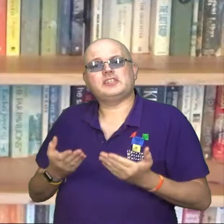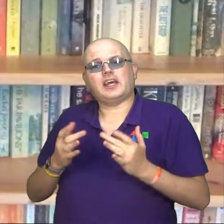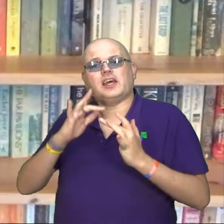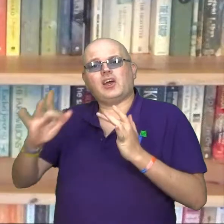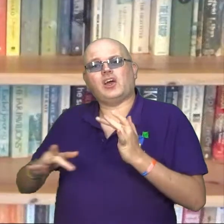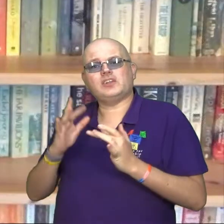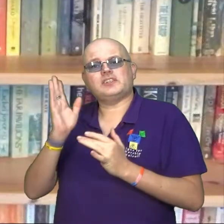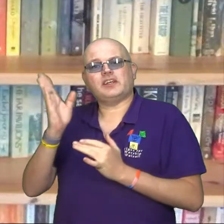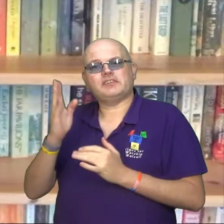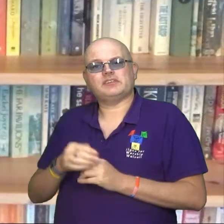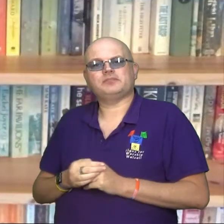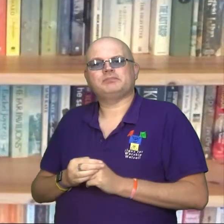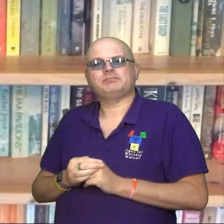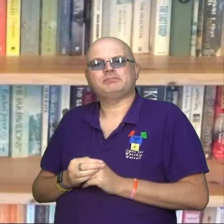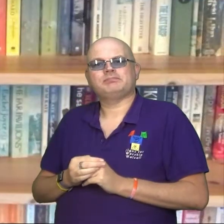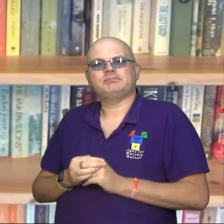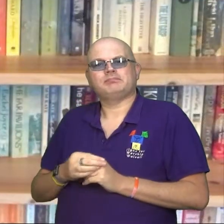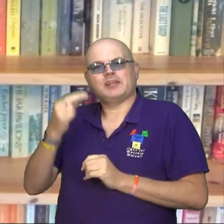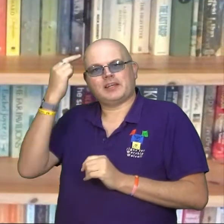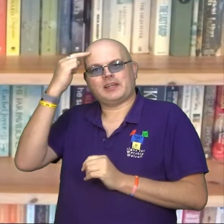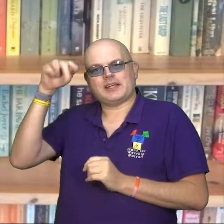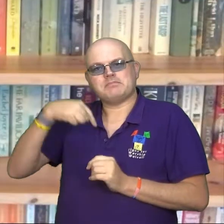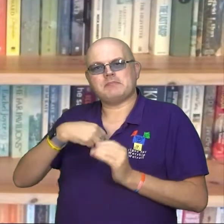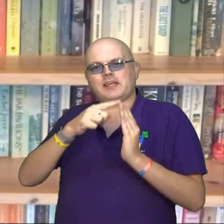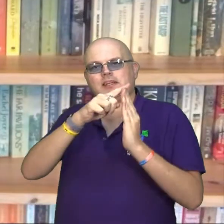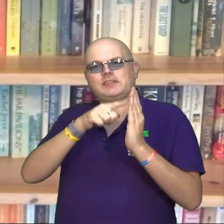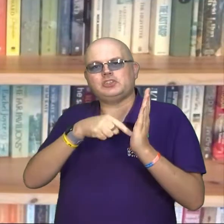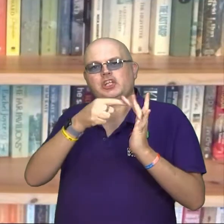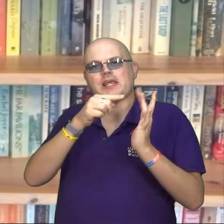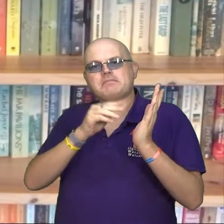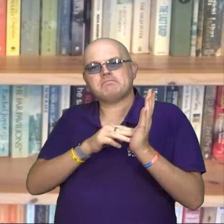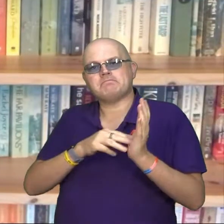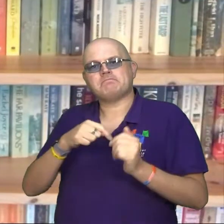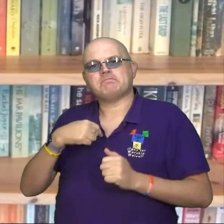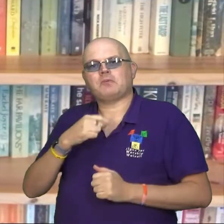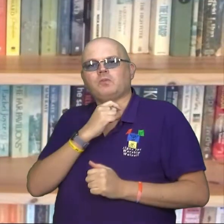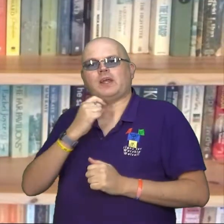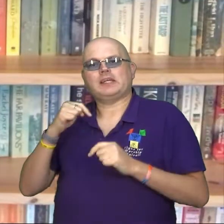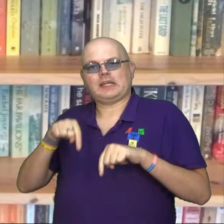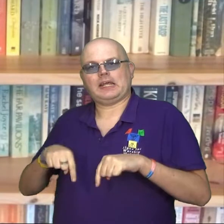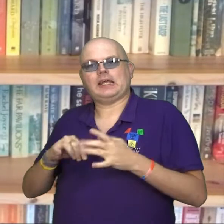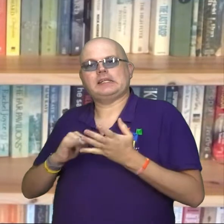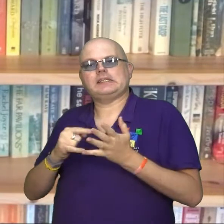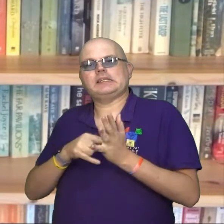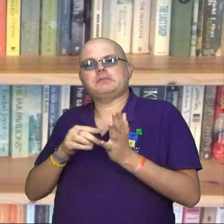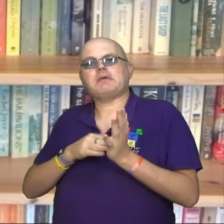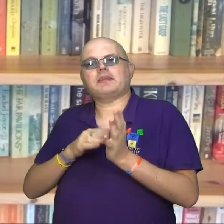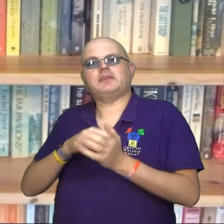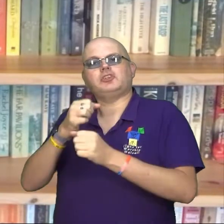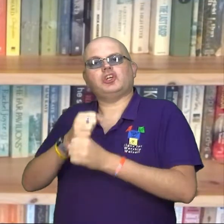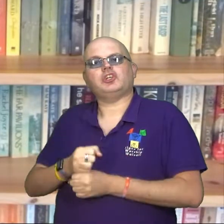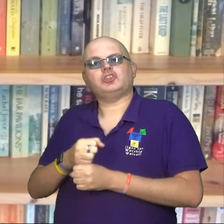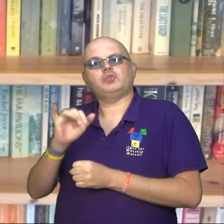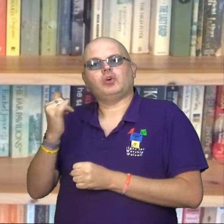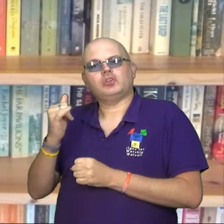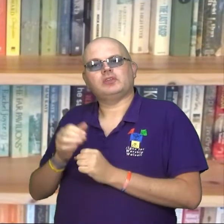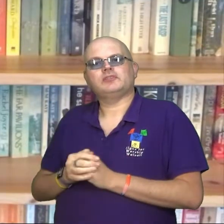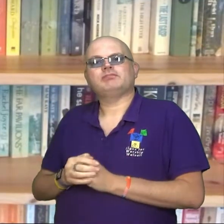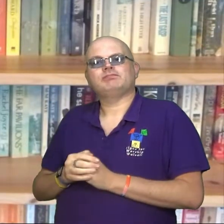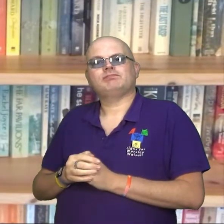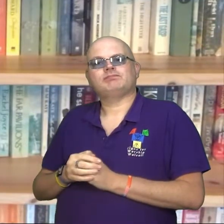Welcome to today's online service. My name is Jim and I'm the rector at St Matthew's Church here in